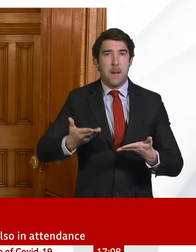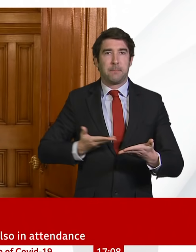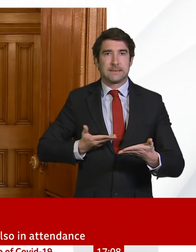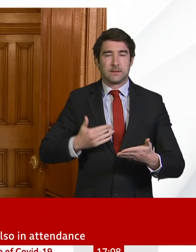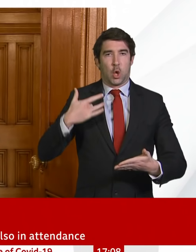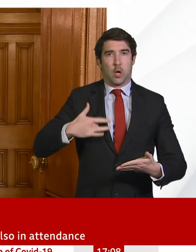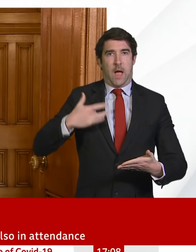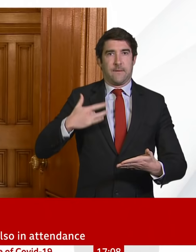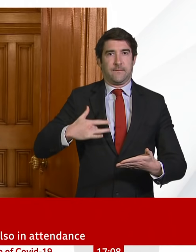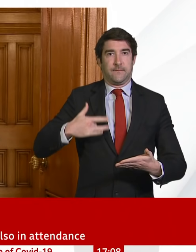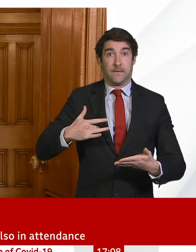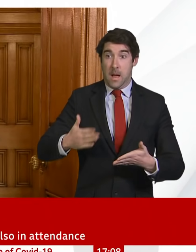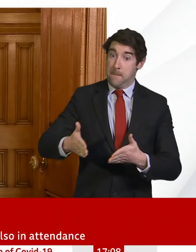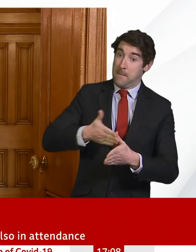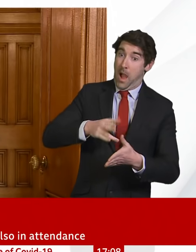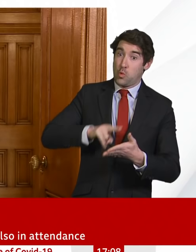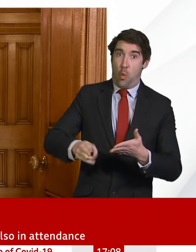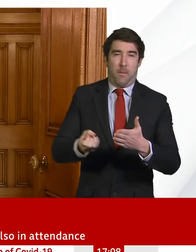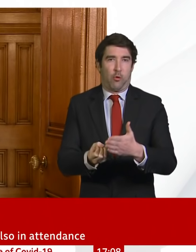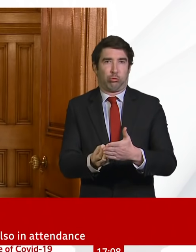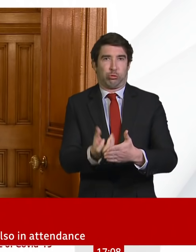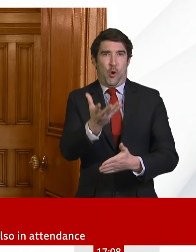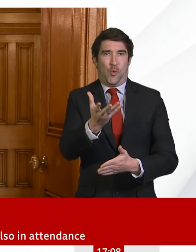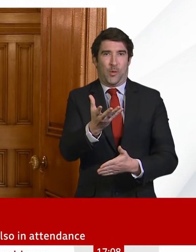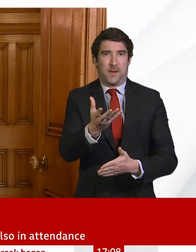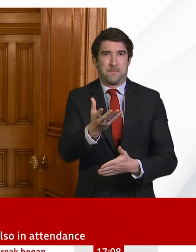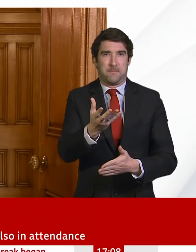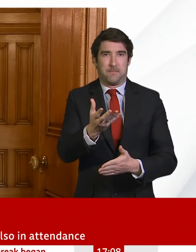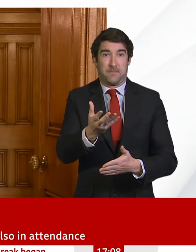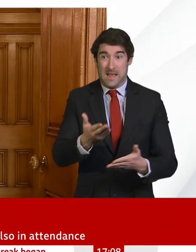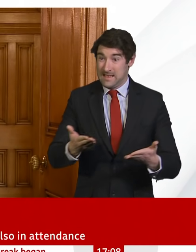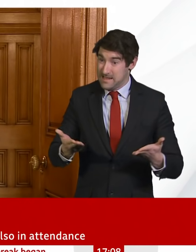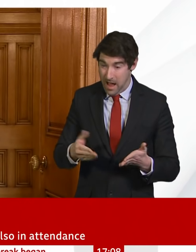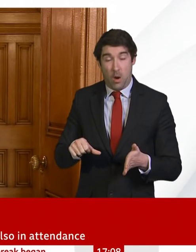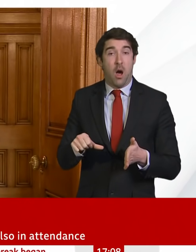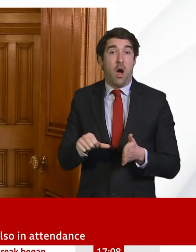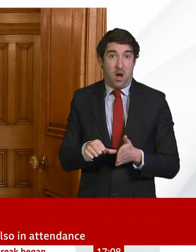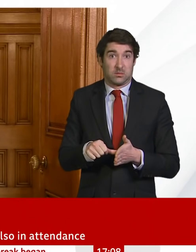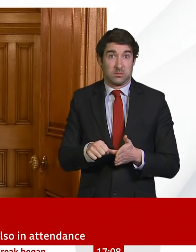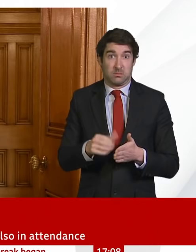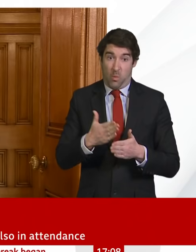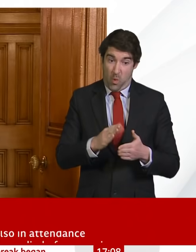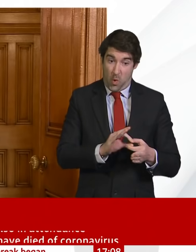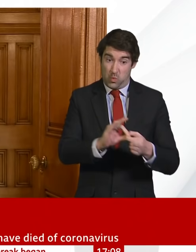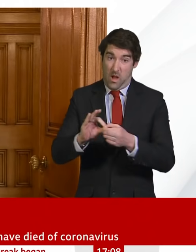harder times ahead of us. But I know that together, we will pull through.